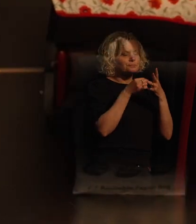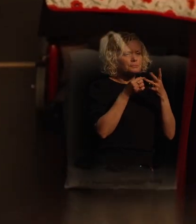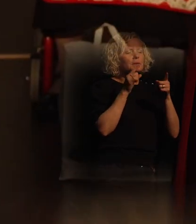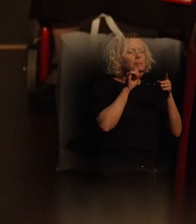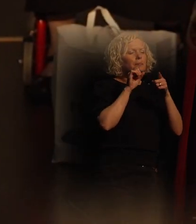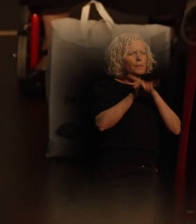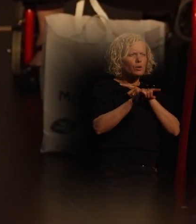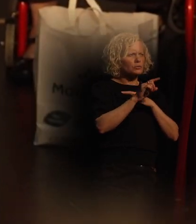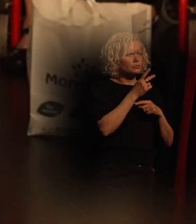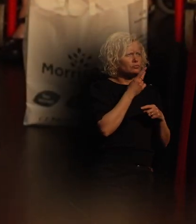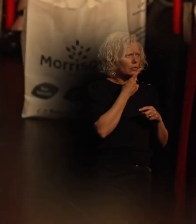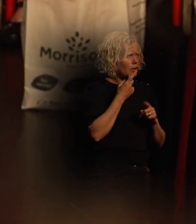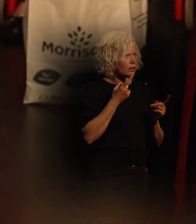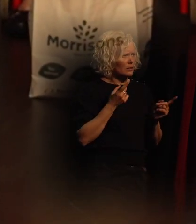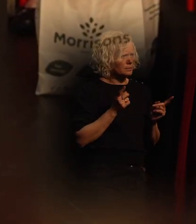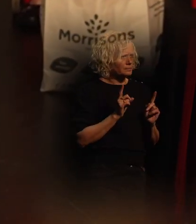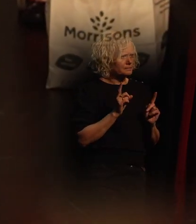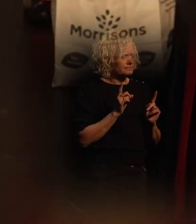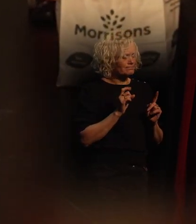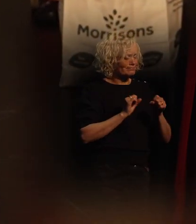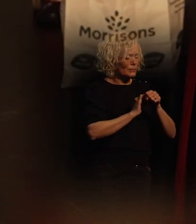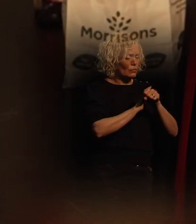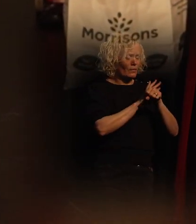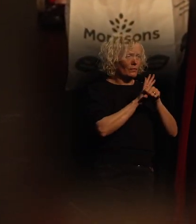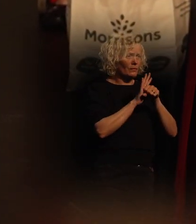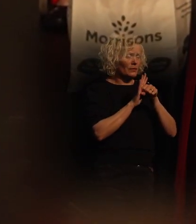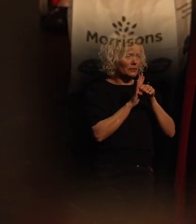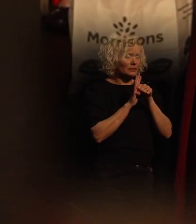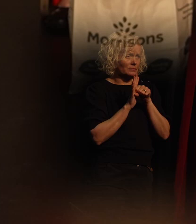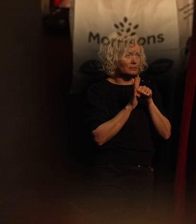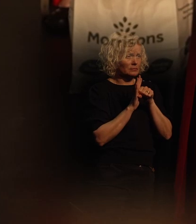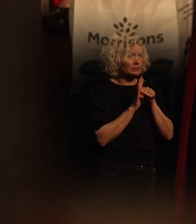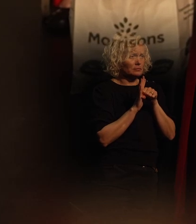most mysteriously, the COVID virus